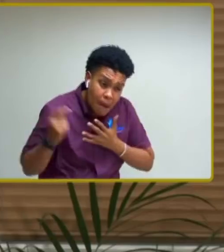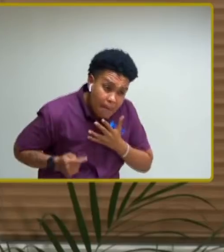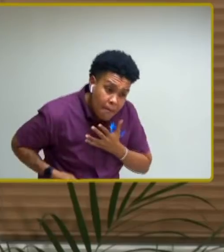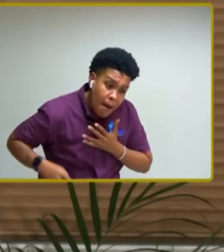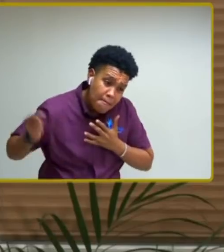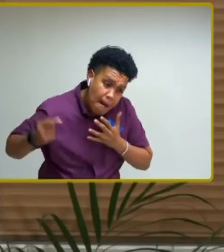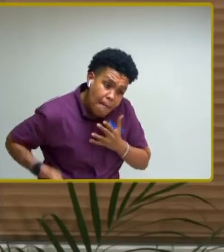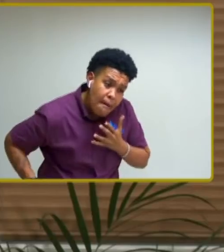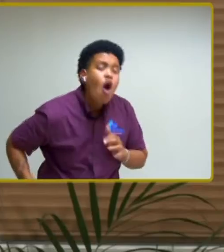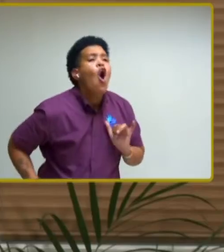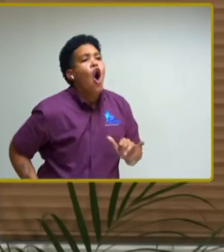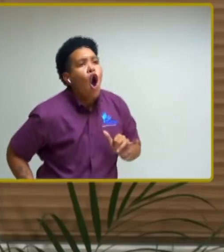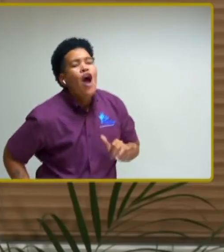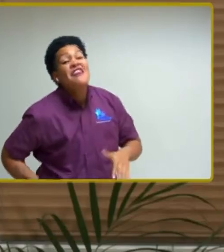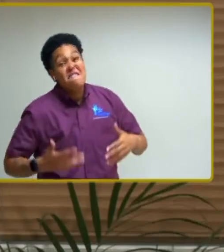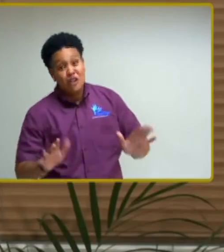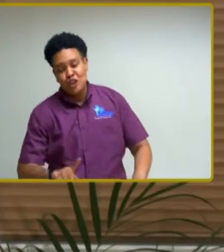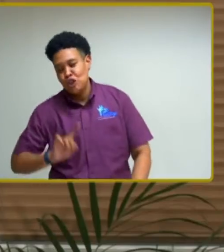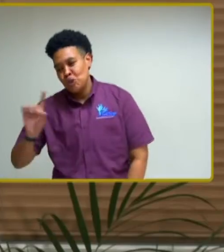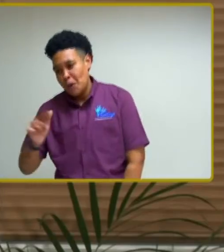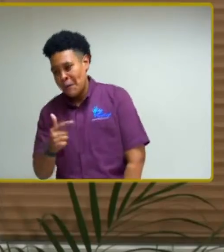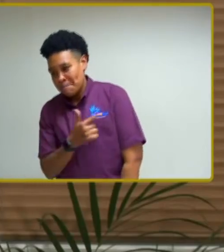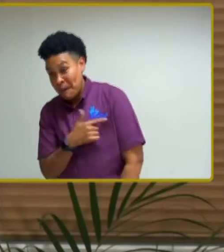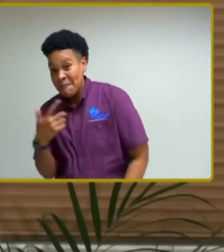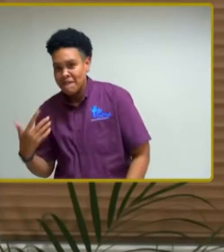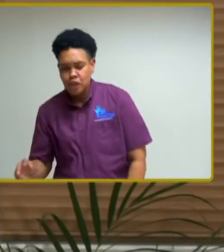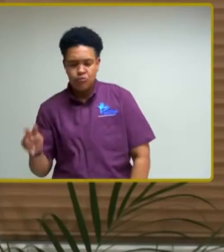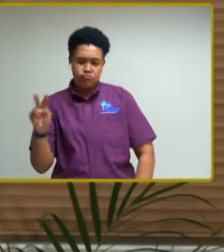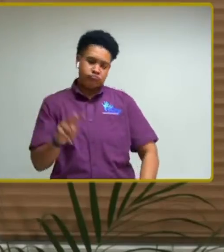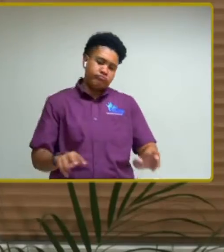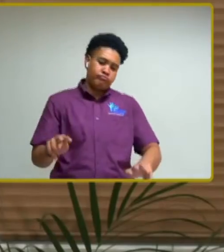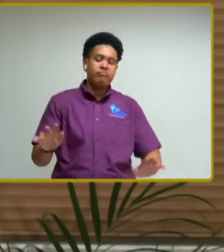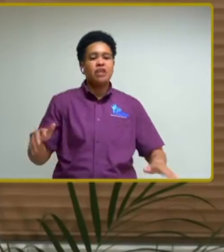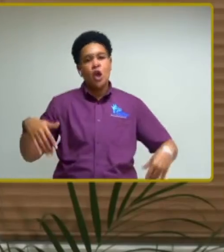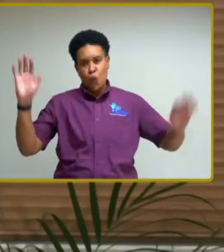give advice. In addition to that, we will have